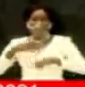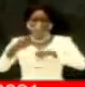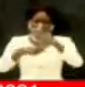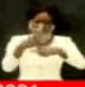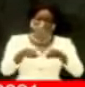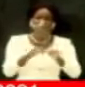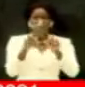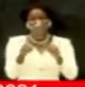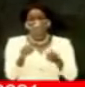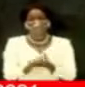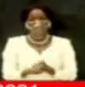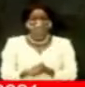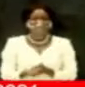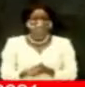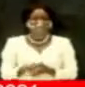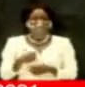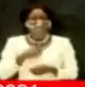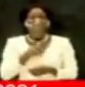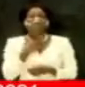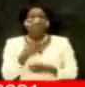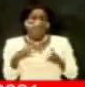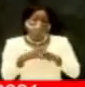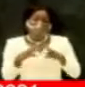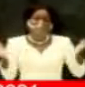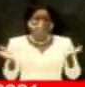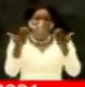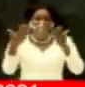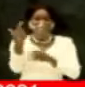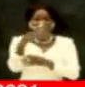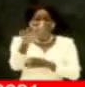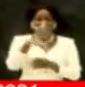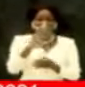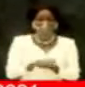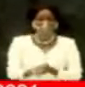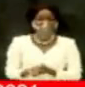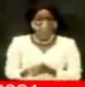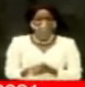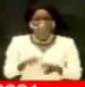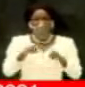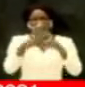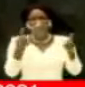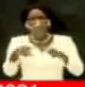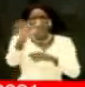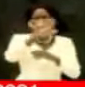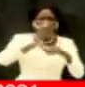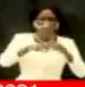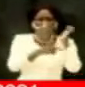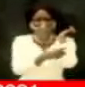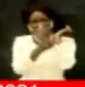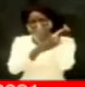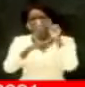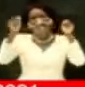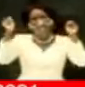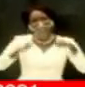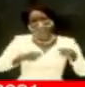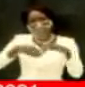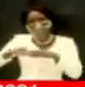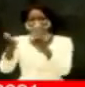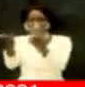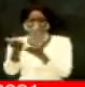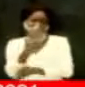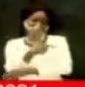for us, we want to encourage Malawians from all the districts to go and get vaccinated. I